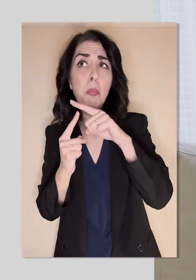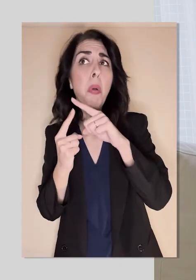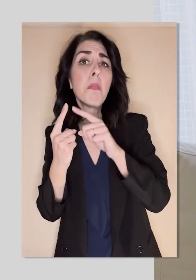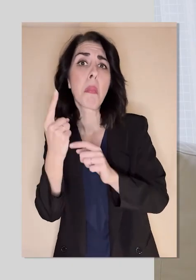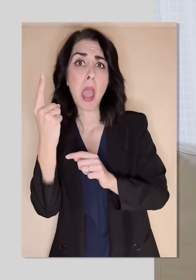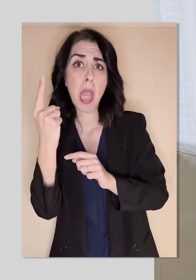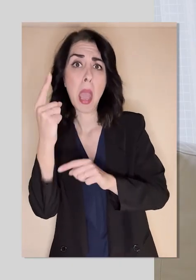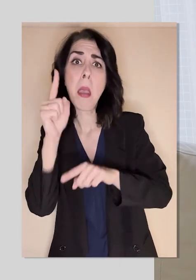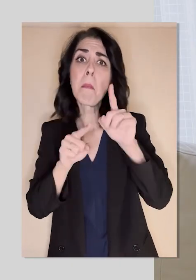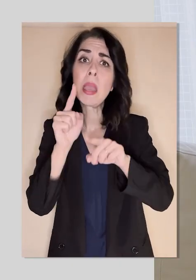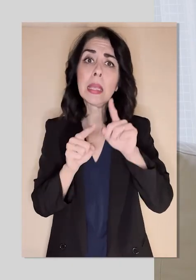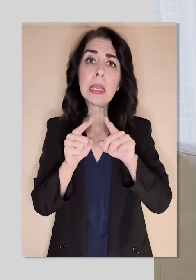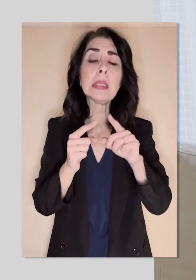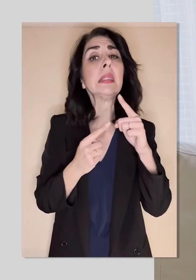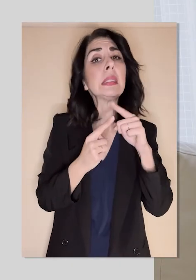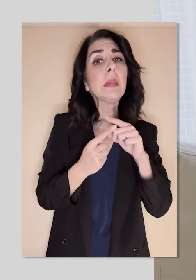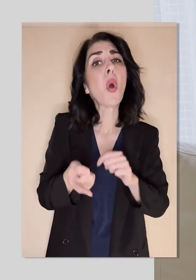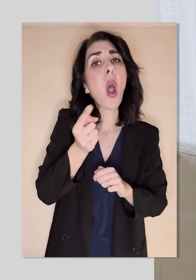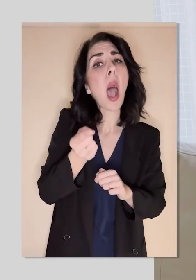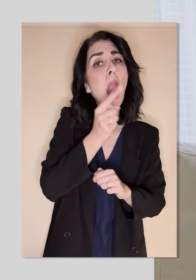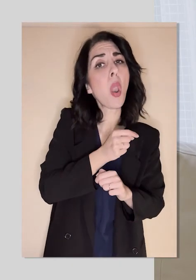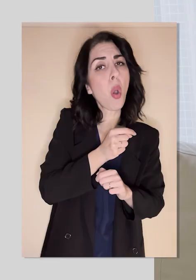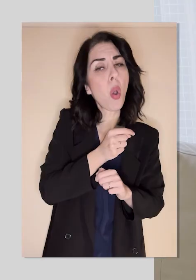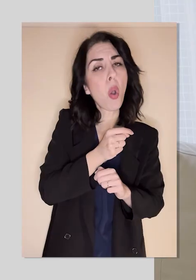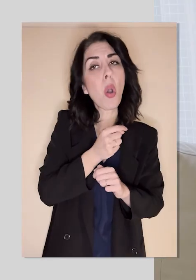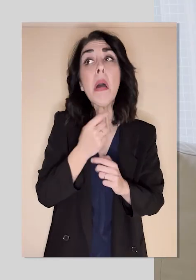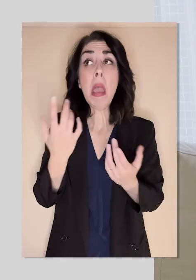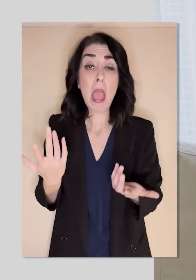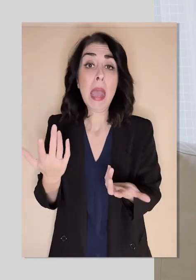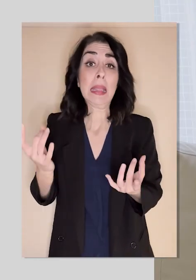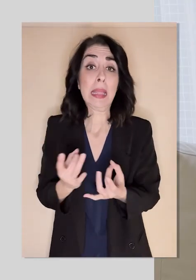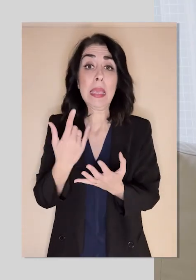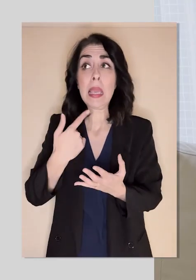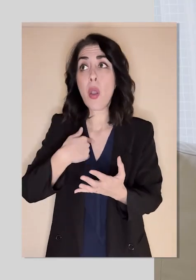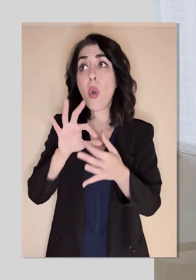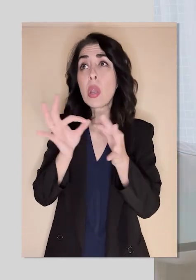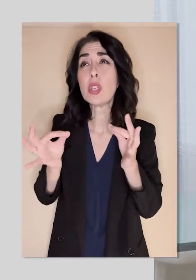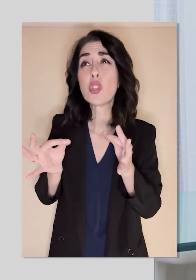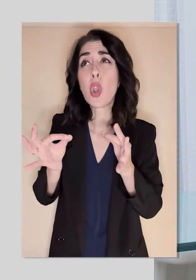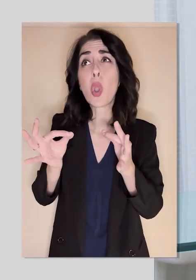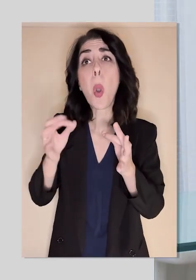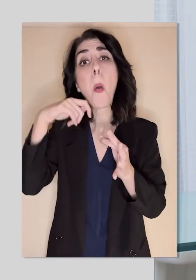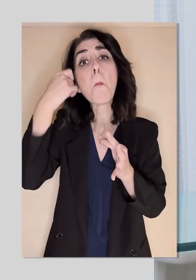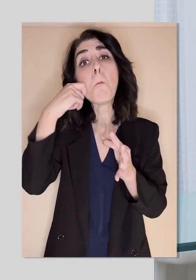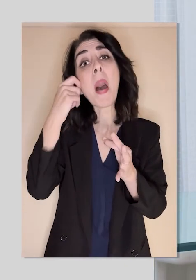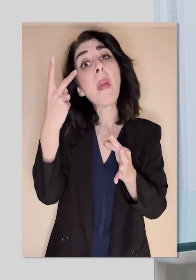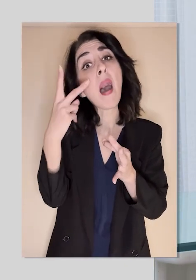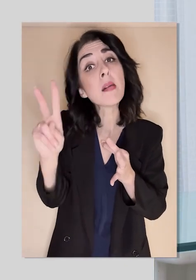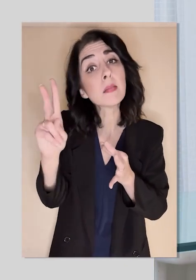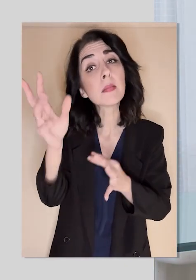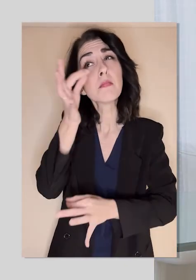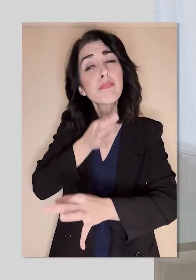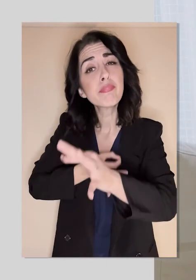in the same patient. So if I could get the exact history from the mother, what